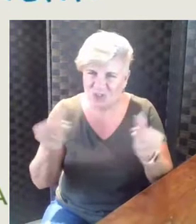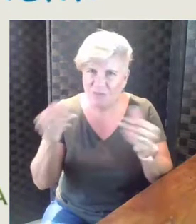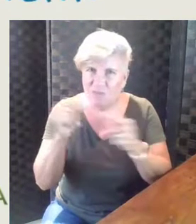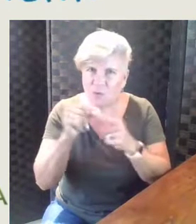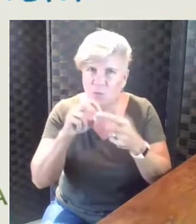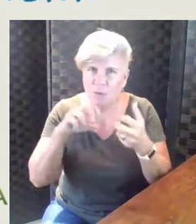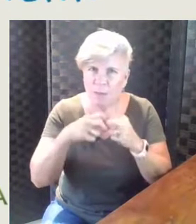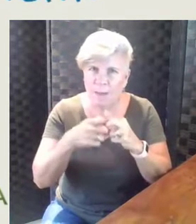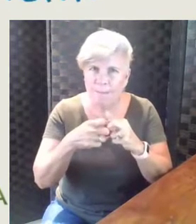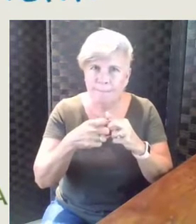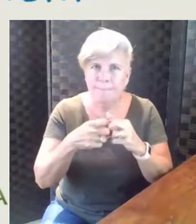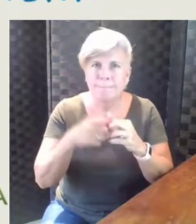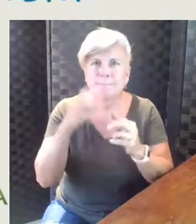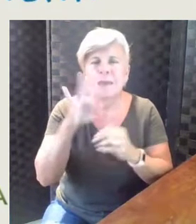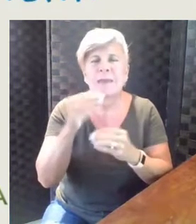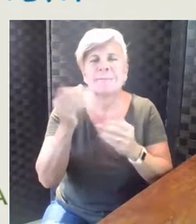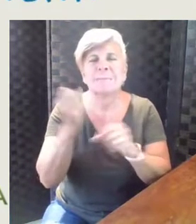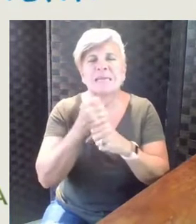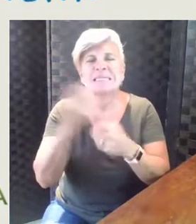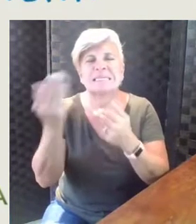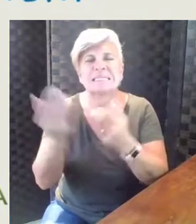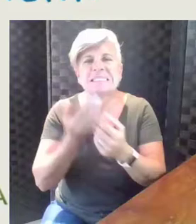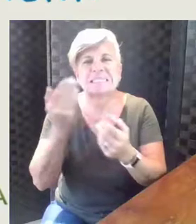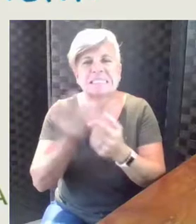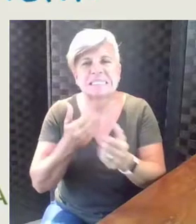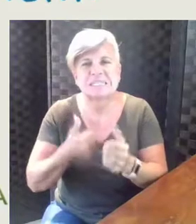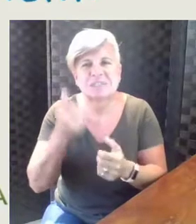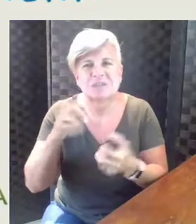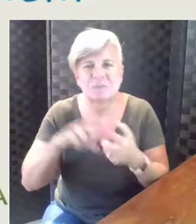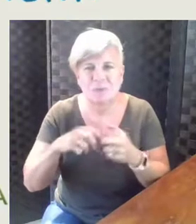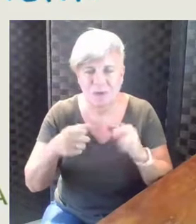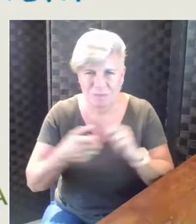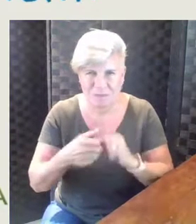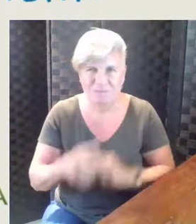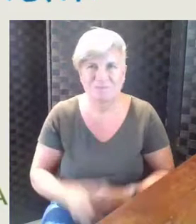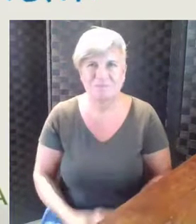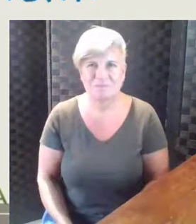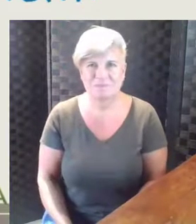to solve word problems by making an easier problem.